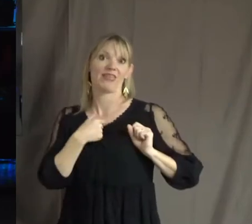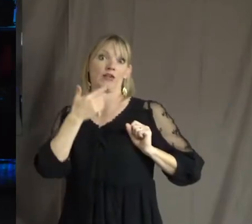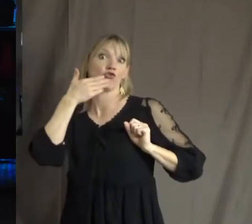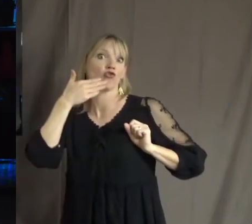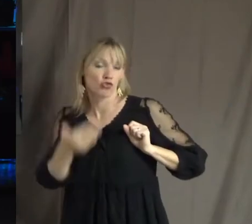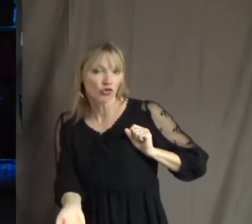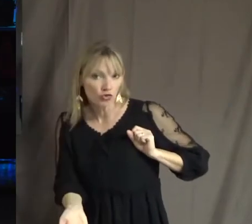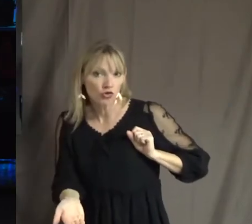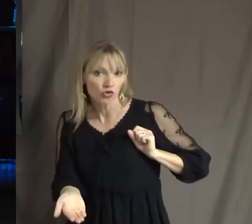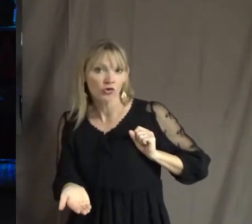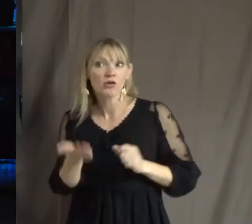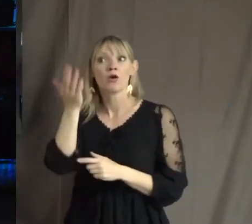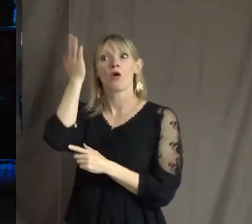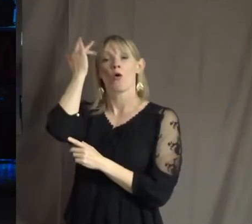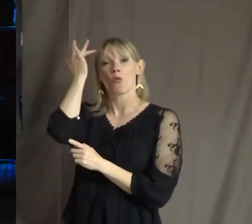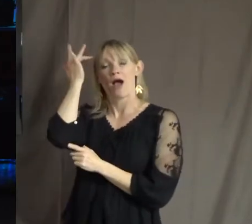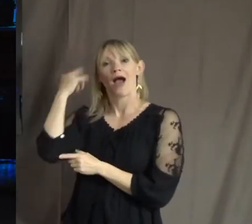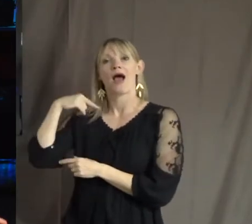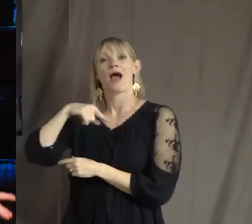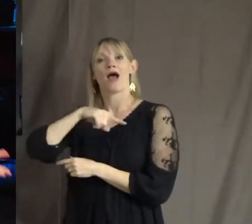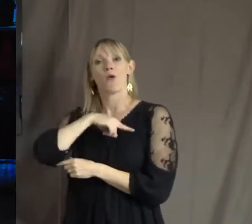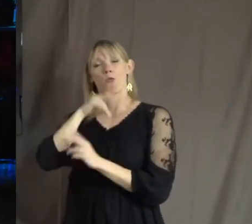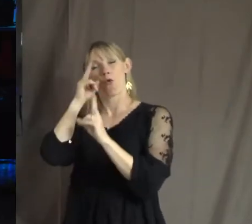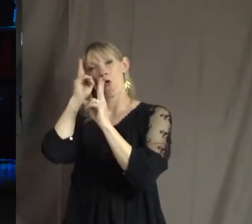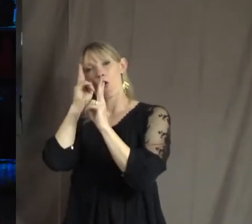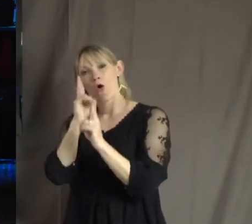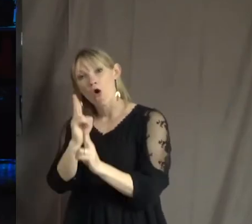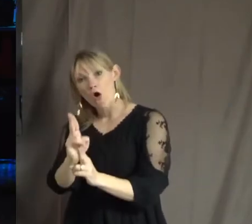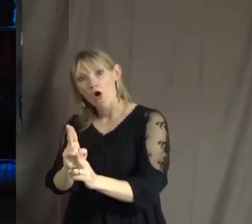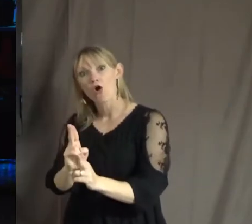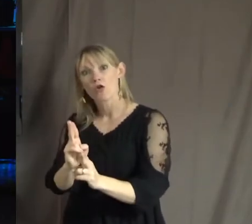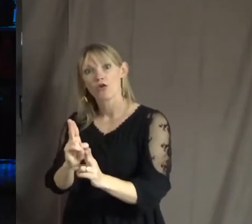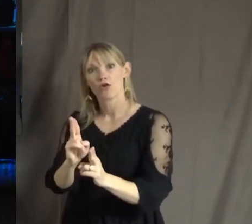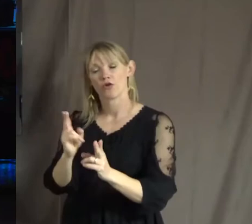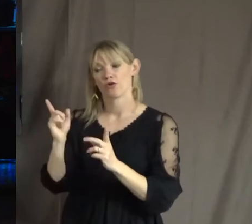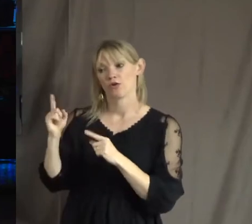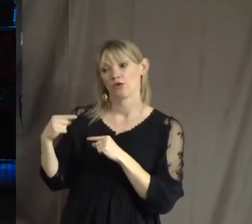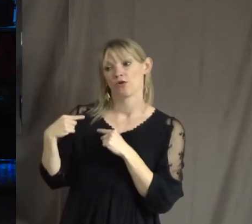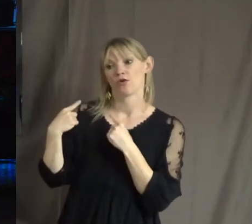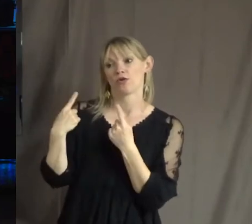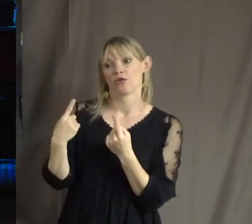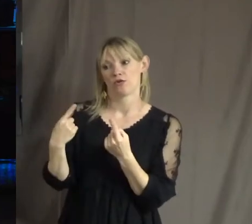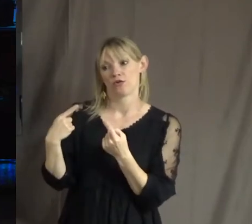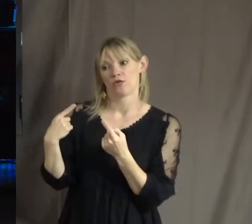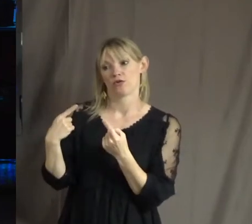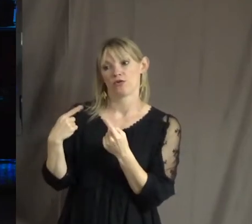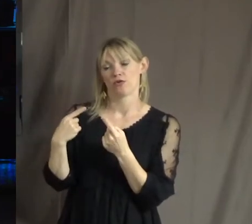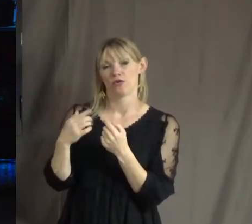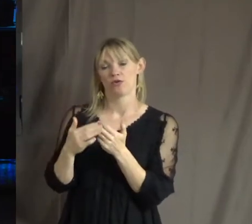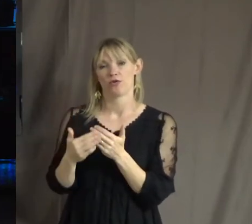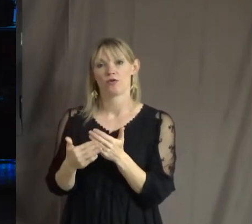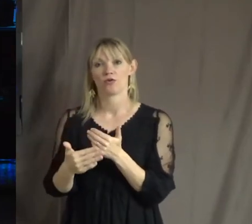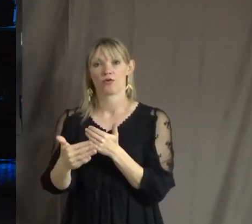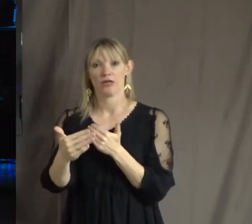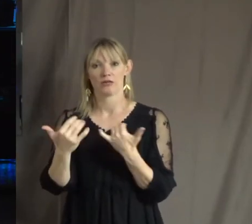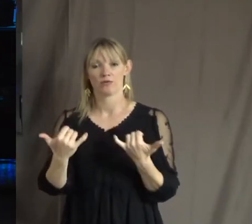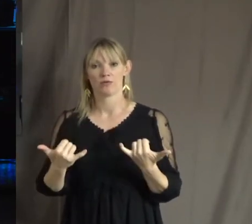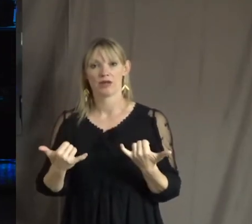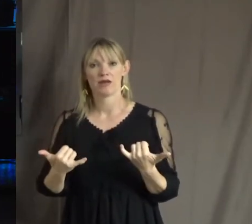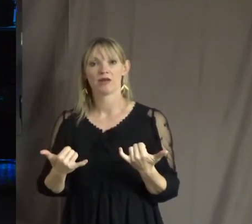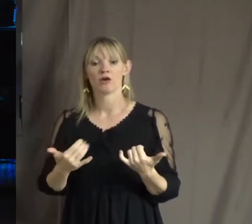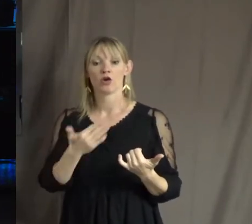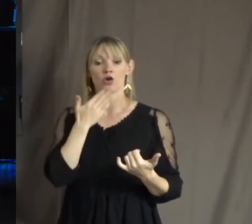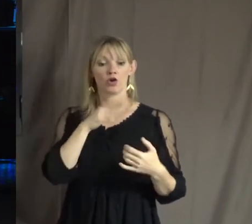because we have brought it forth to honor where we have been and where we are today. And good grief doesn't